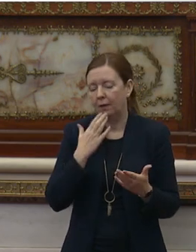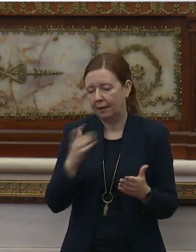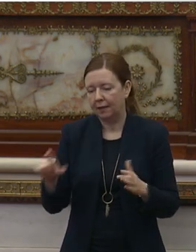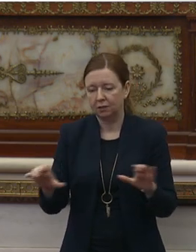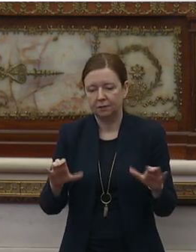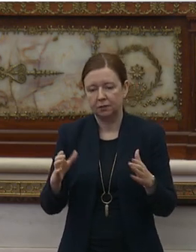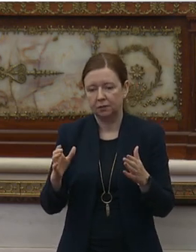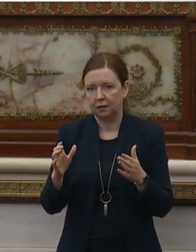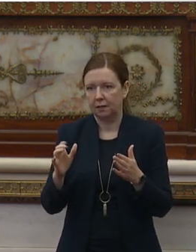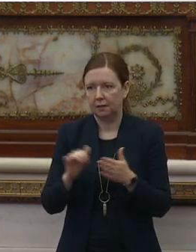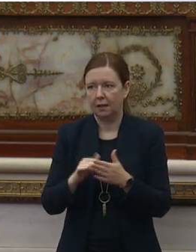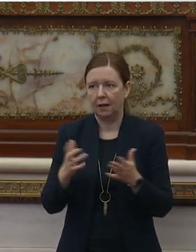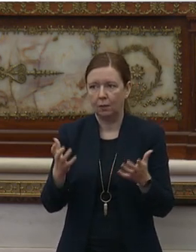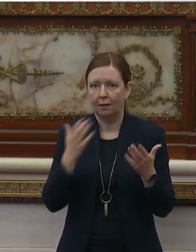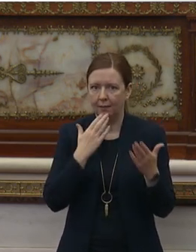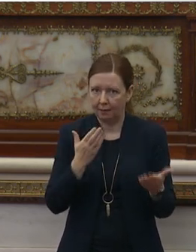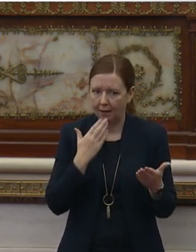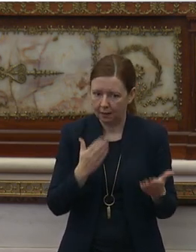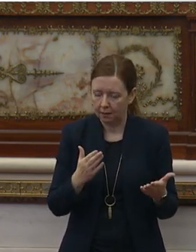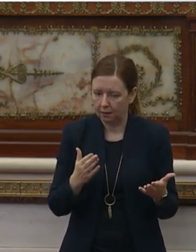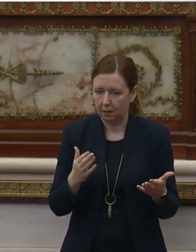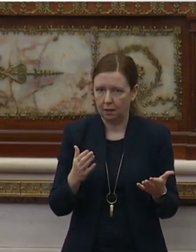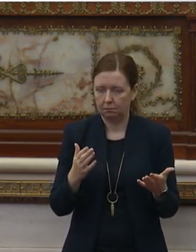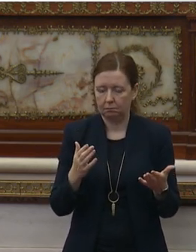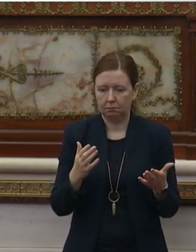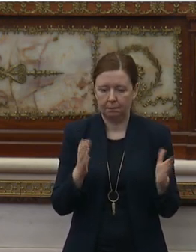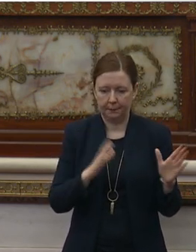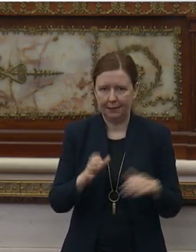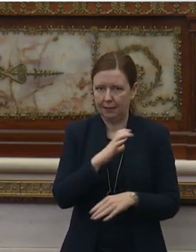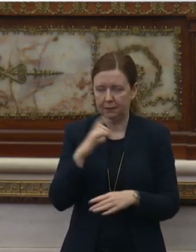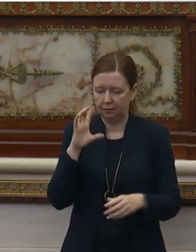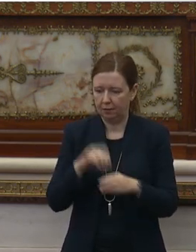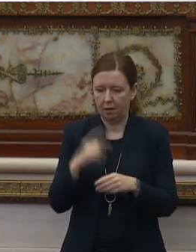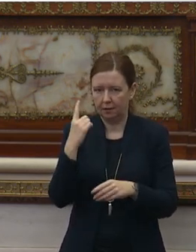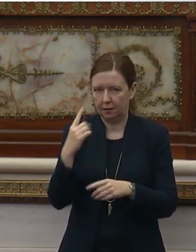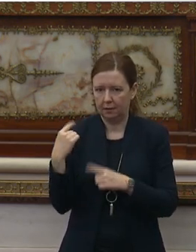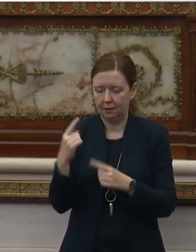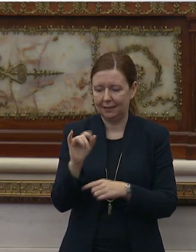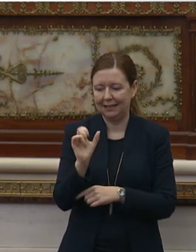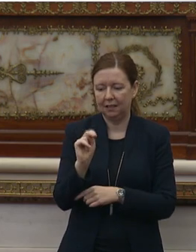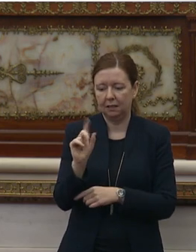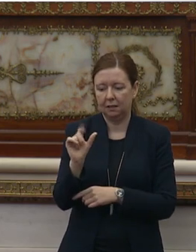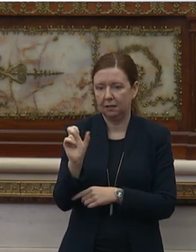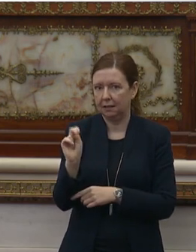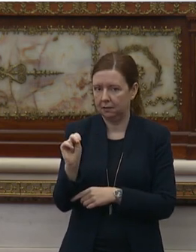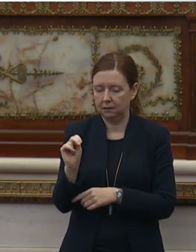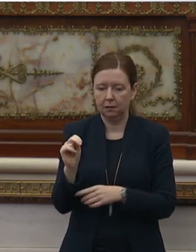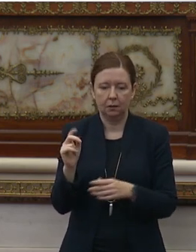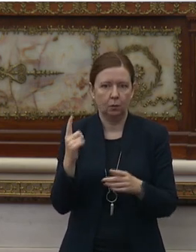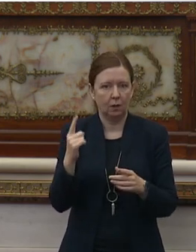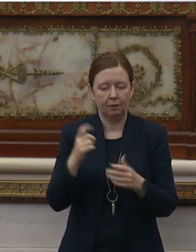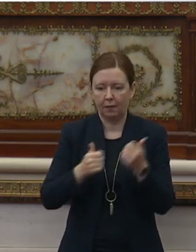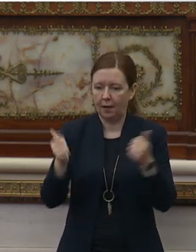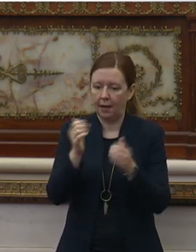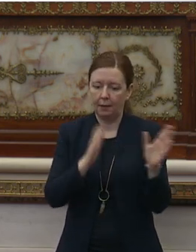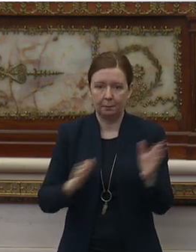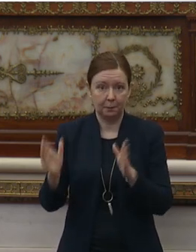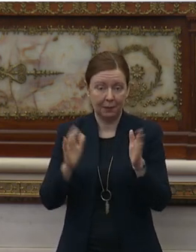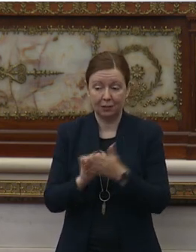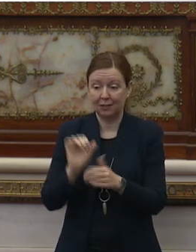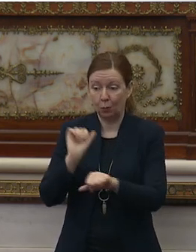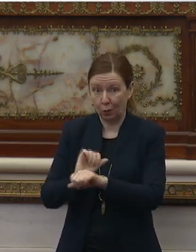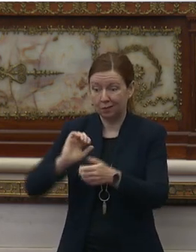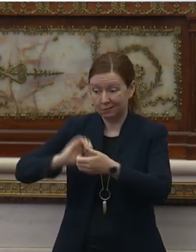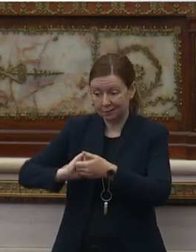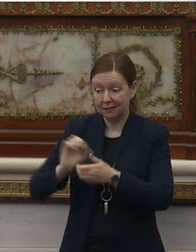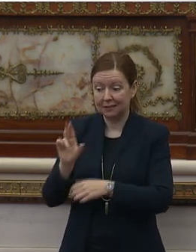speech, I want to thank Ian Litwin, who has been involved for the last 4 years on this. Ian Litwin was one of the head planners who had worked with Society Hill